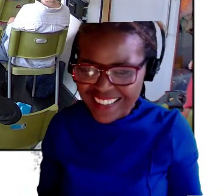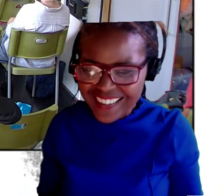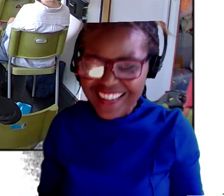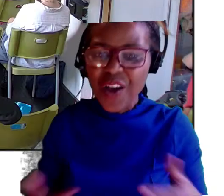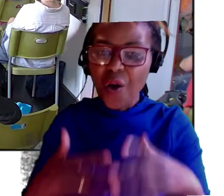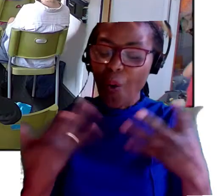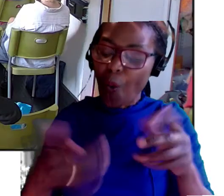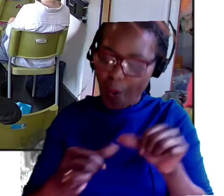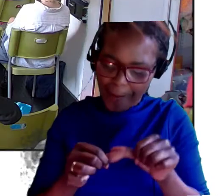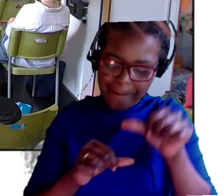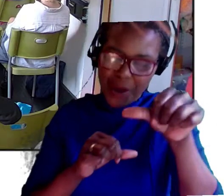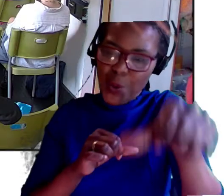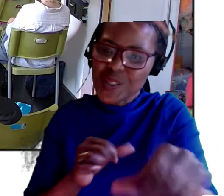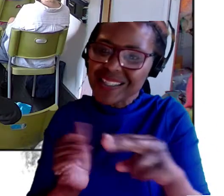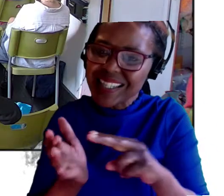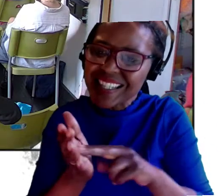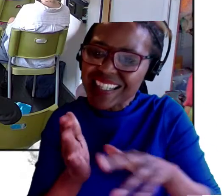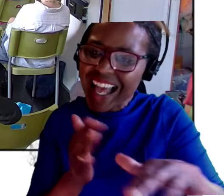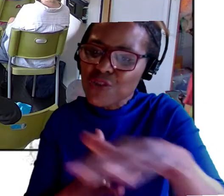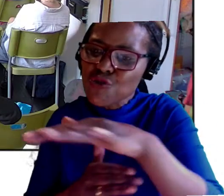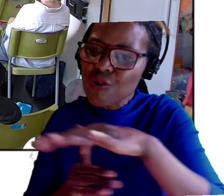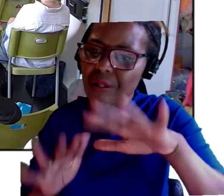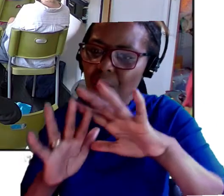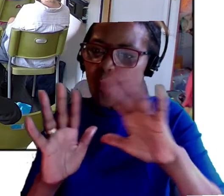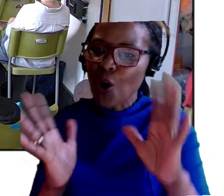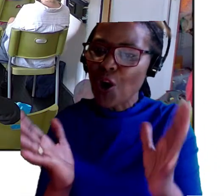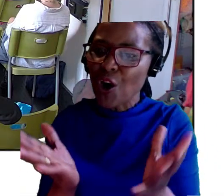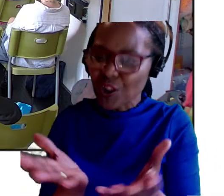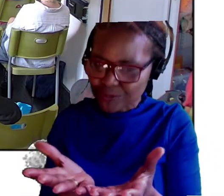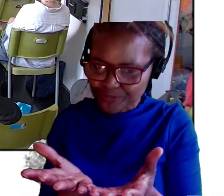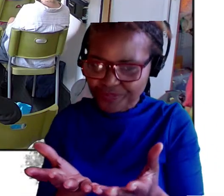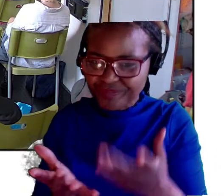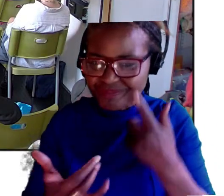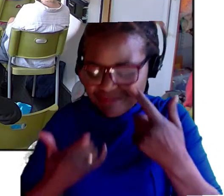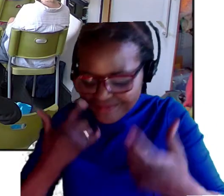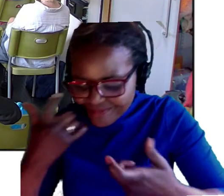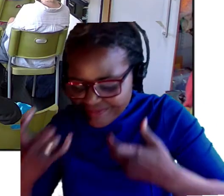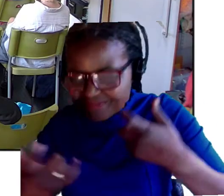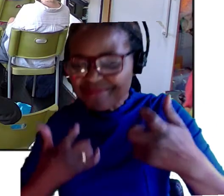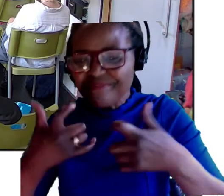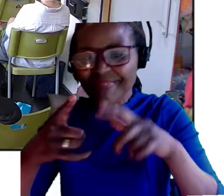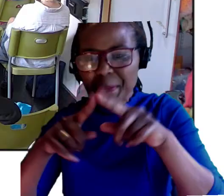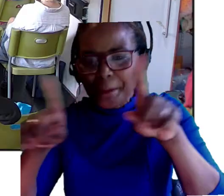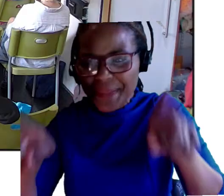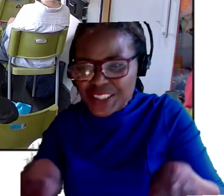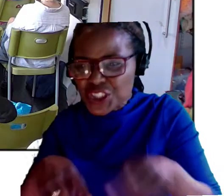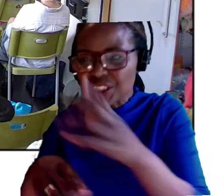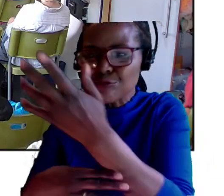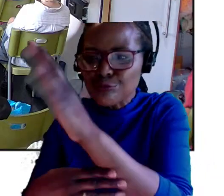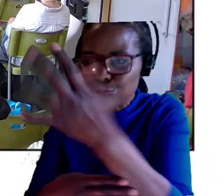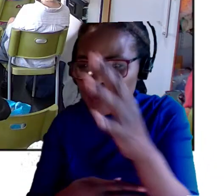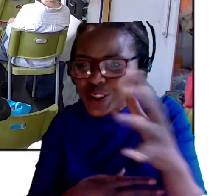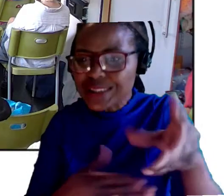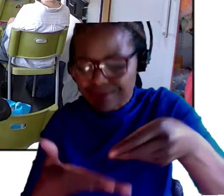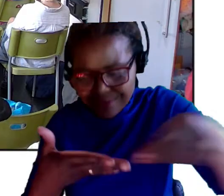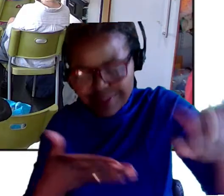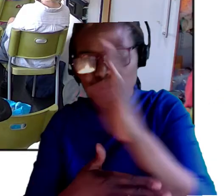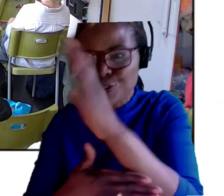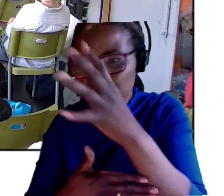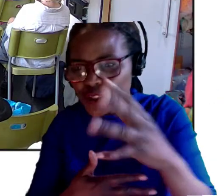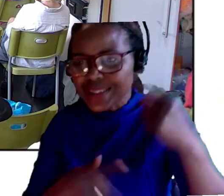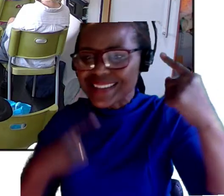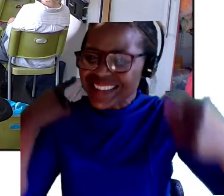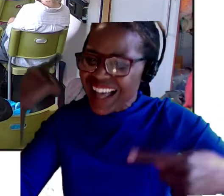these entities were sifting through what was left of kind of like images of trees and like sort of the sounds of the natural